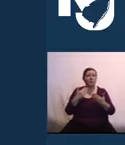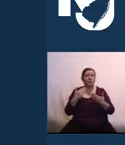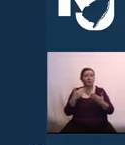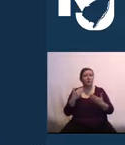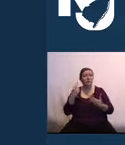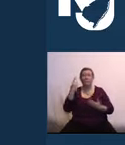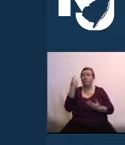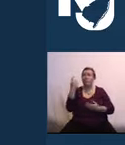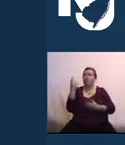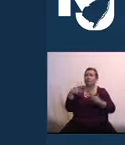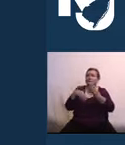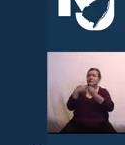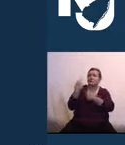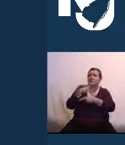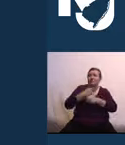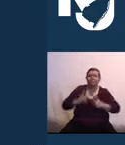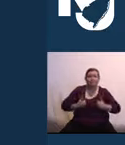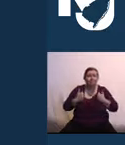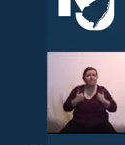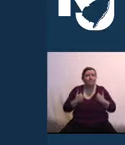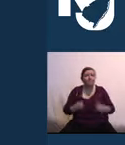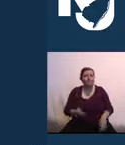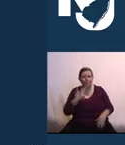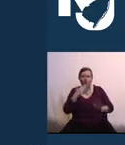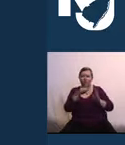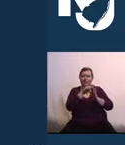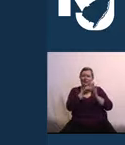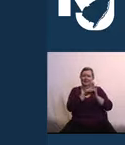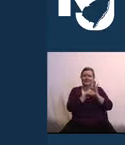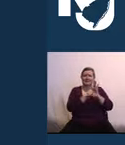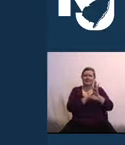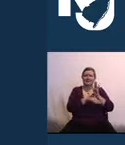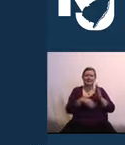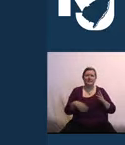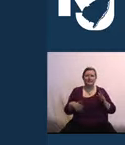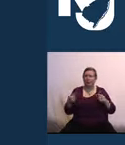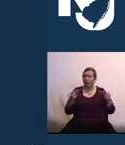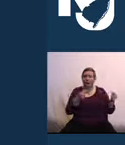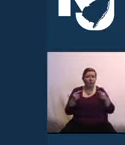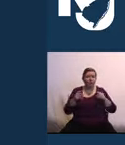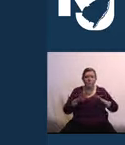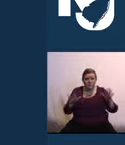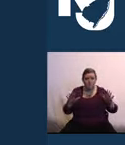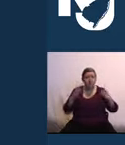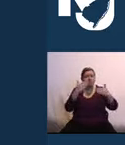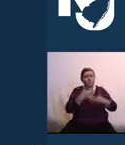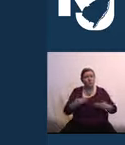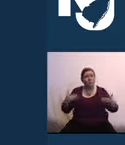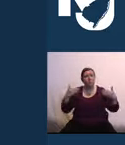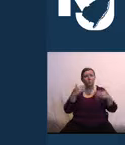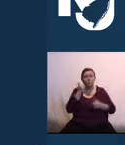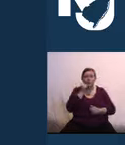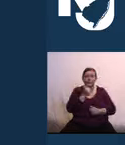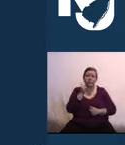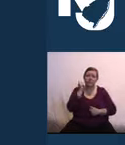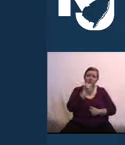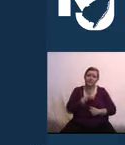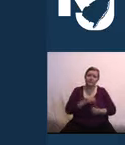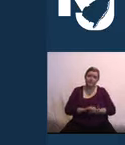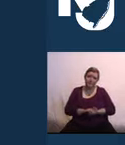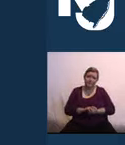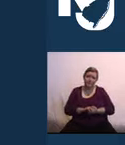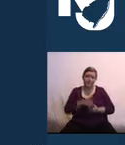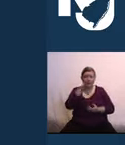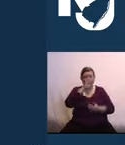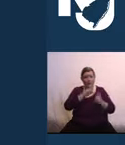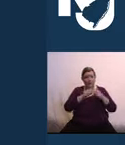wonderful lesson for all of us, to put aside the division and the rancor and just appreciate the day that we're given. May God bless and watch over her, and may we